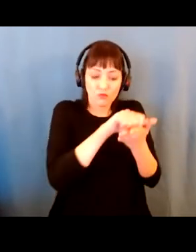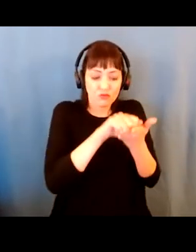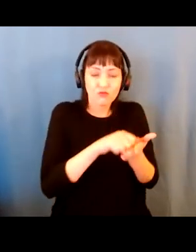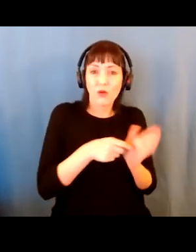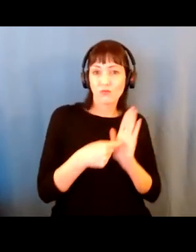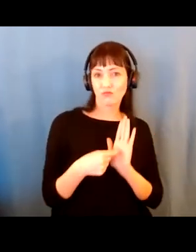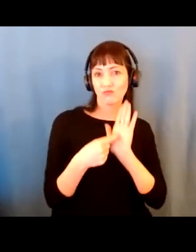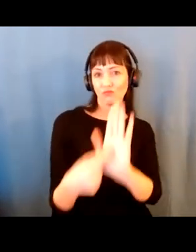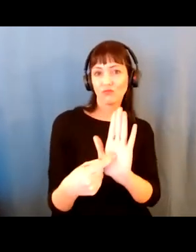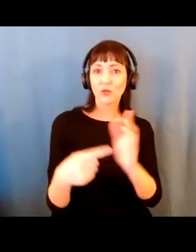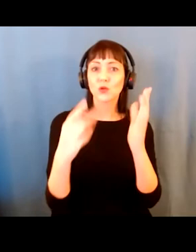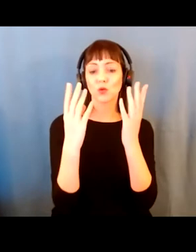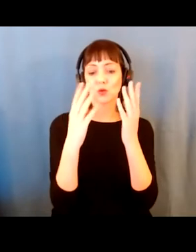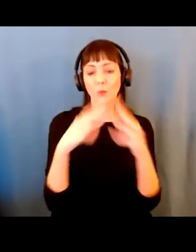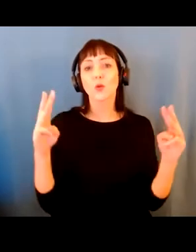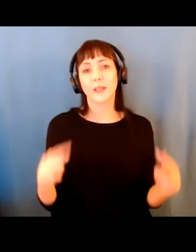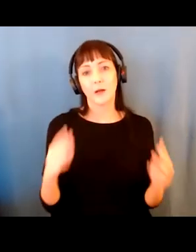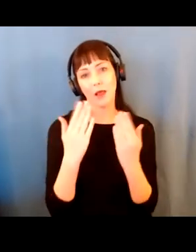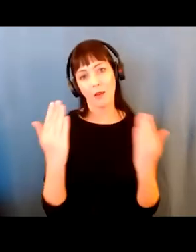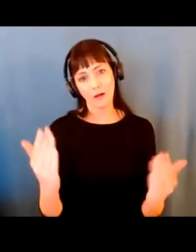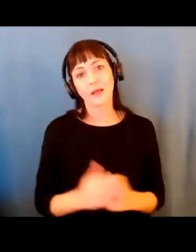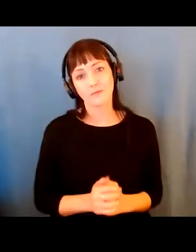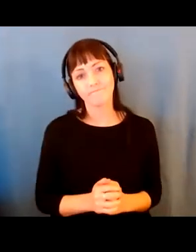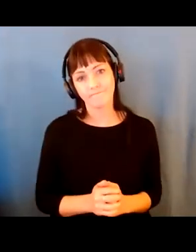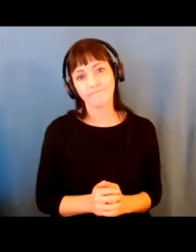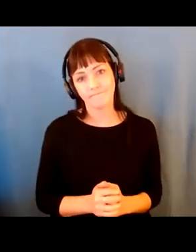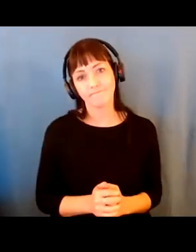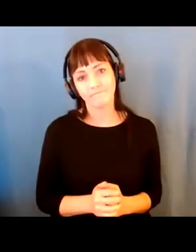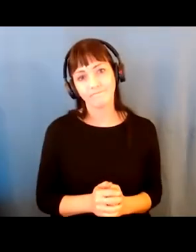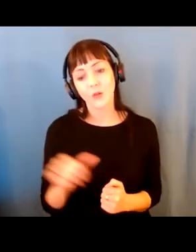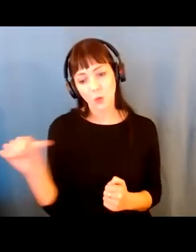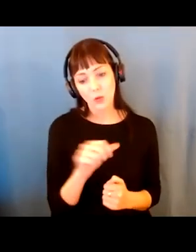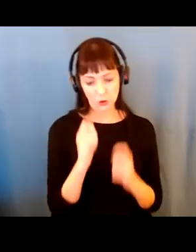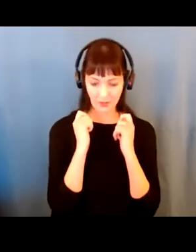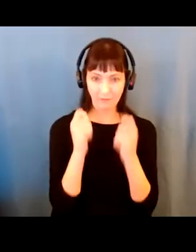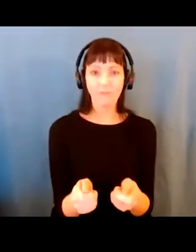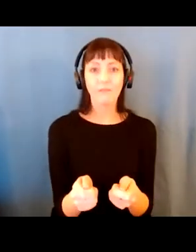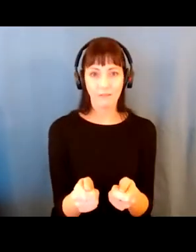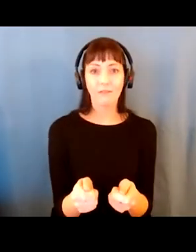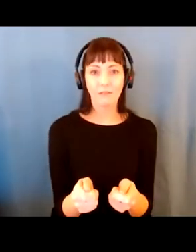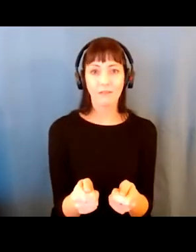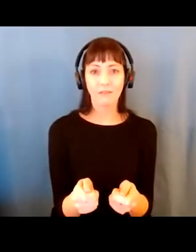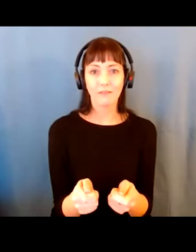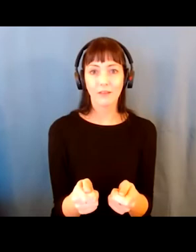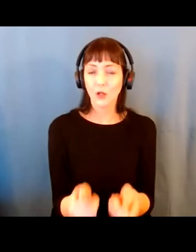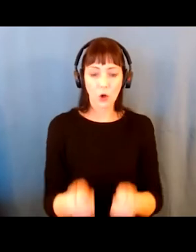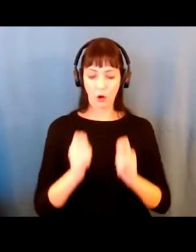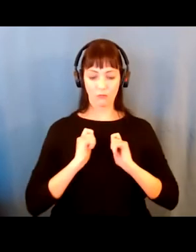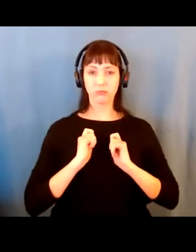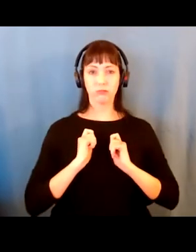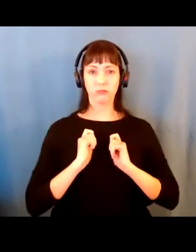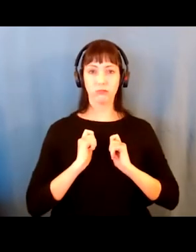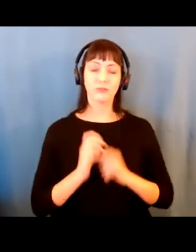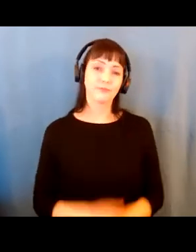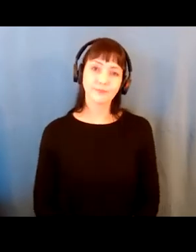the museums and galleries, shouldn't we? You know, it's the medicine is going in their direction rather than towards